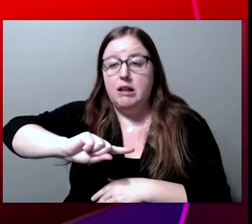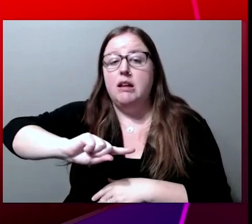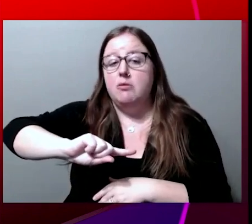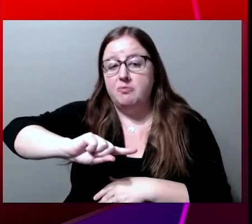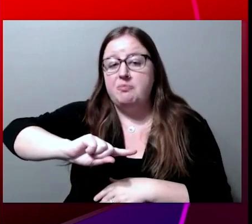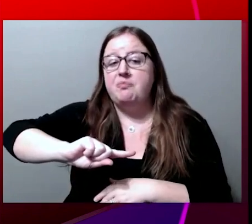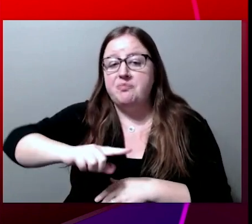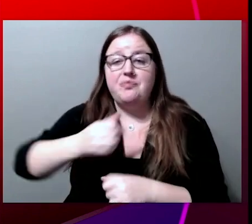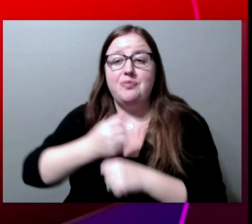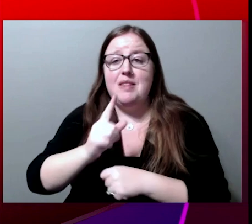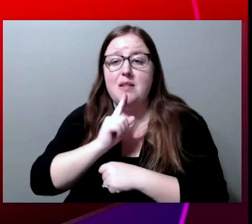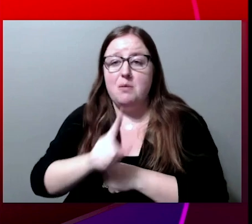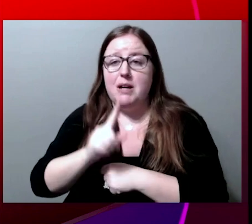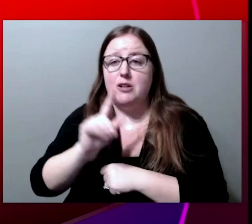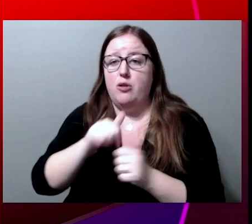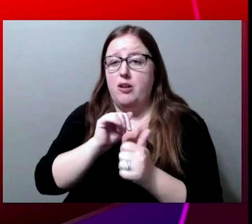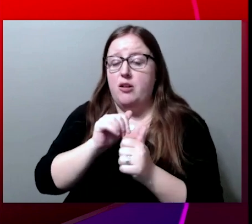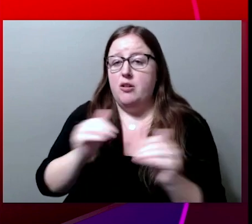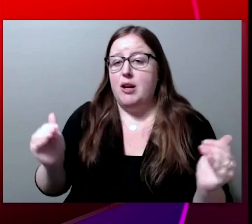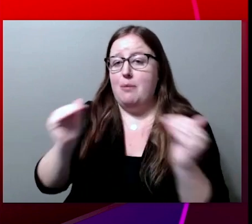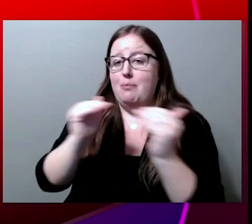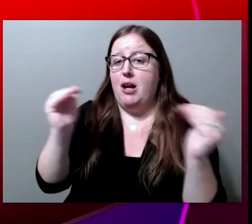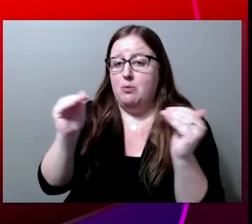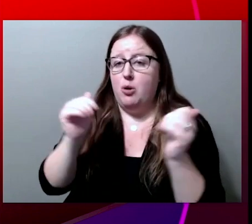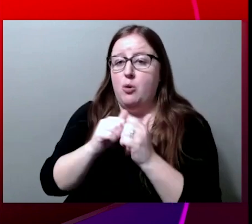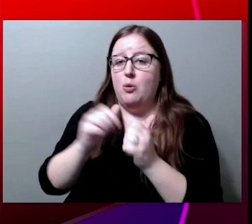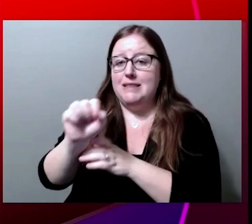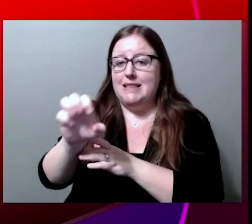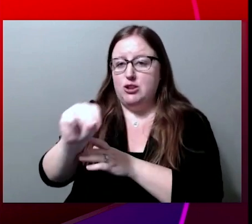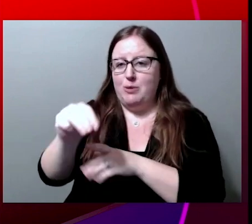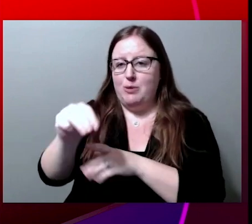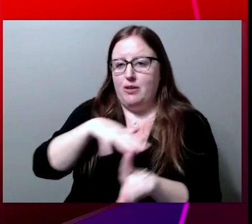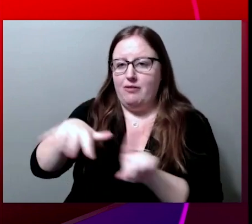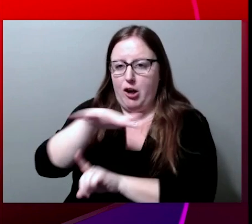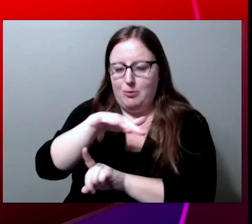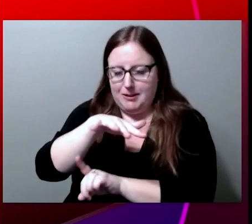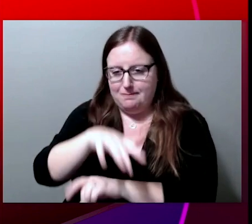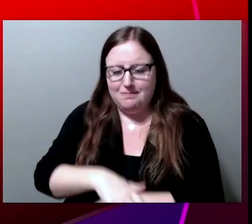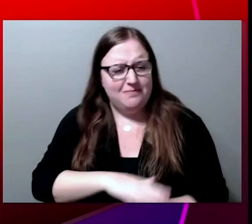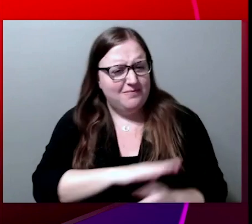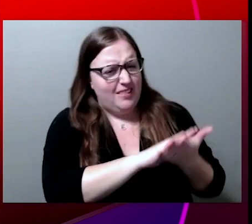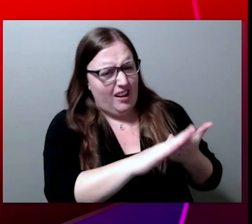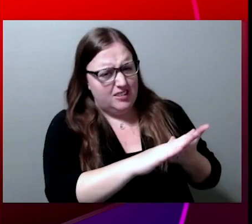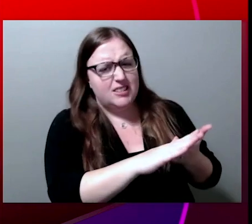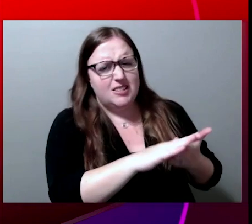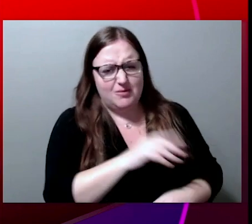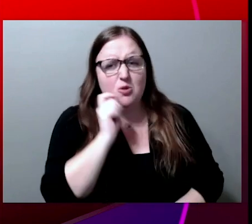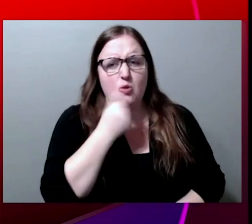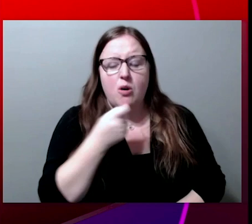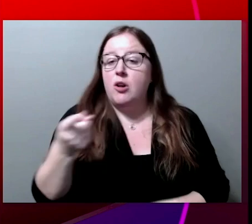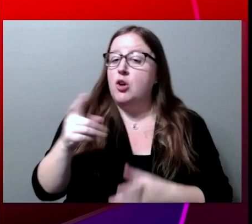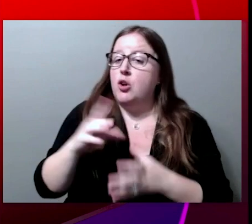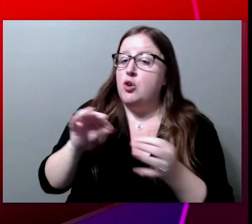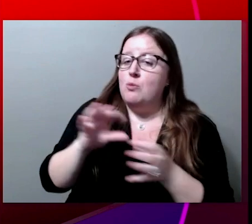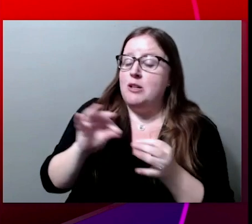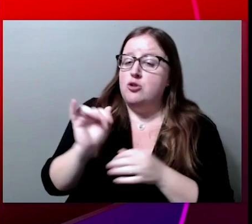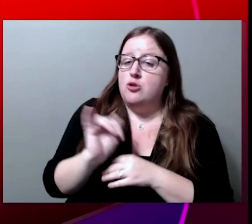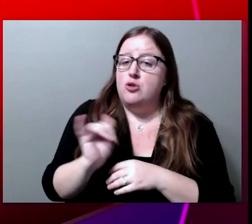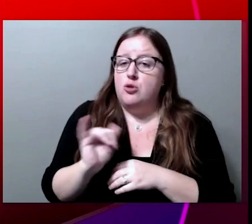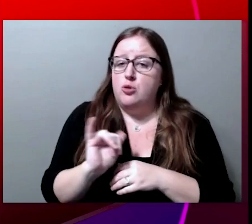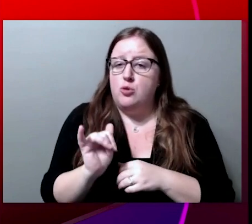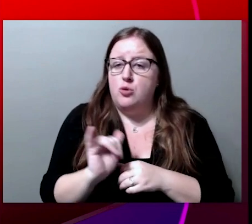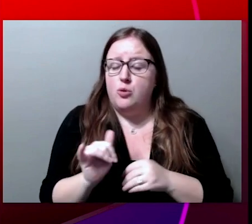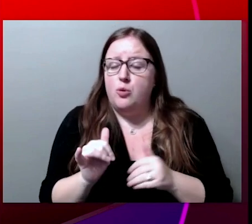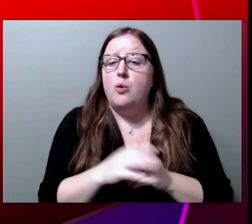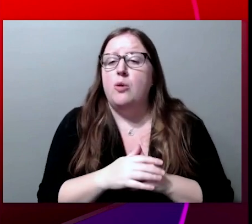made sure that those are compatible within the SageMaker environment. Nice, very nice. Right. Cool. So you mentioned public there. So can I, if